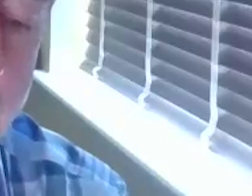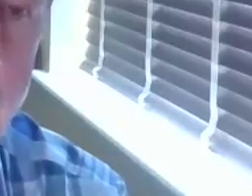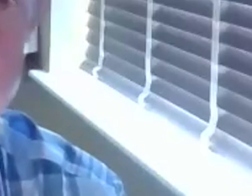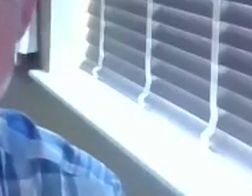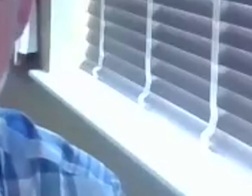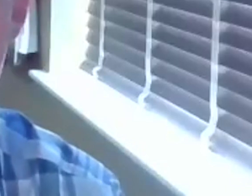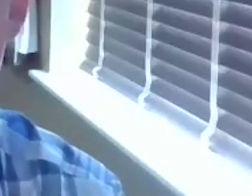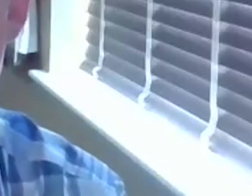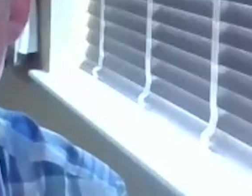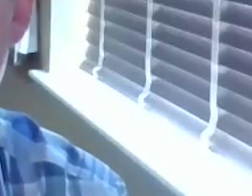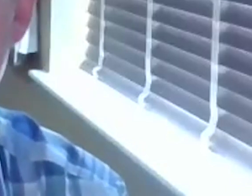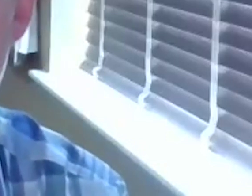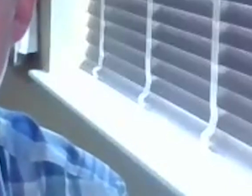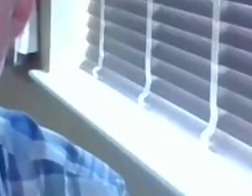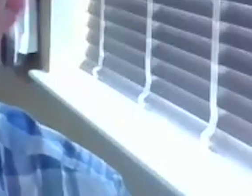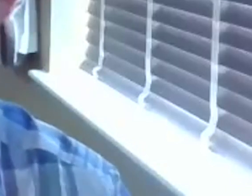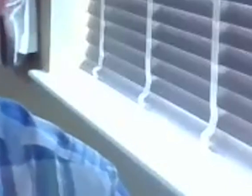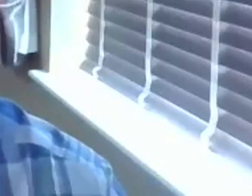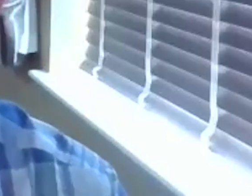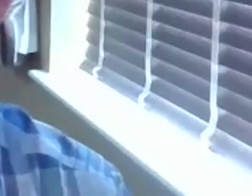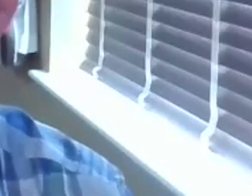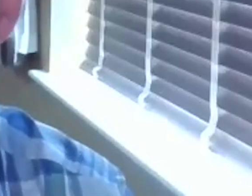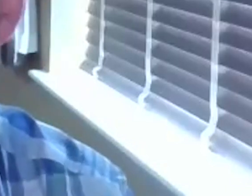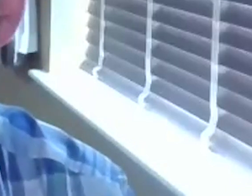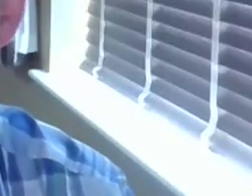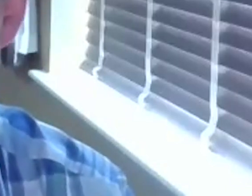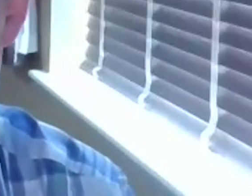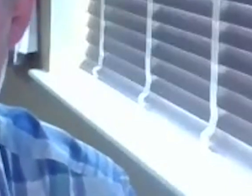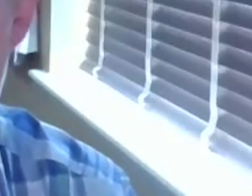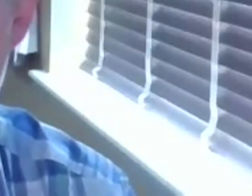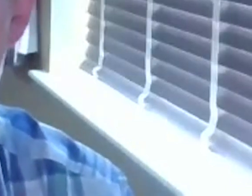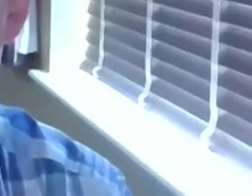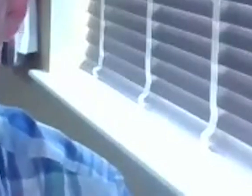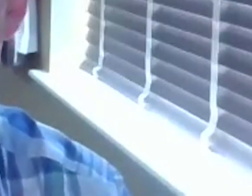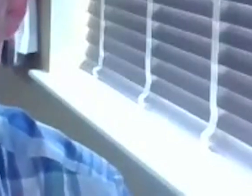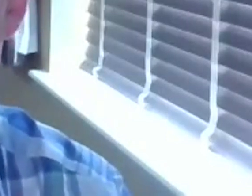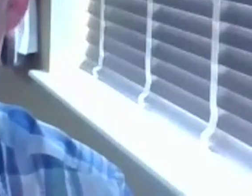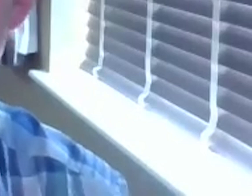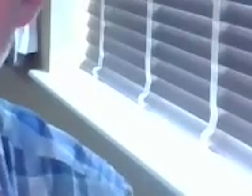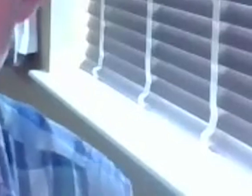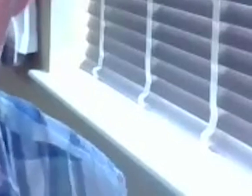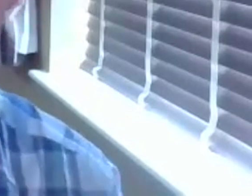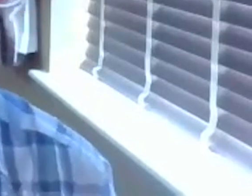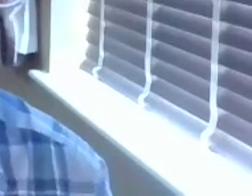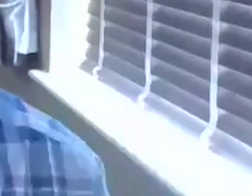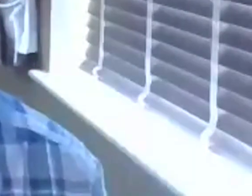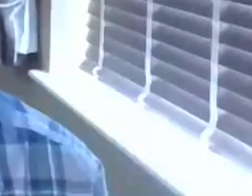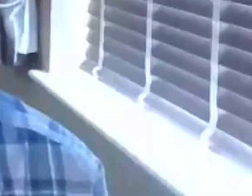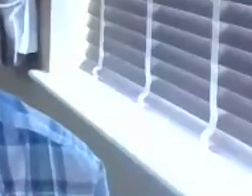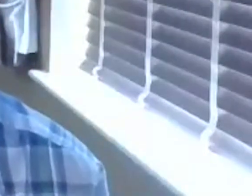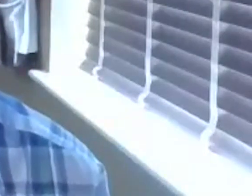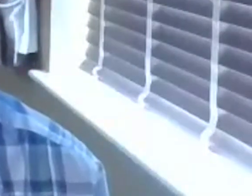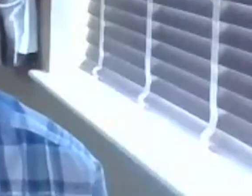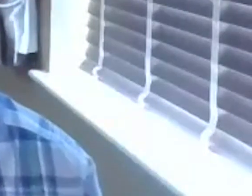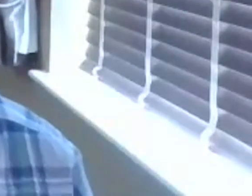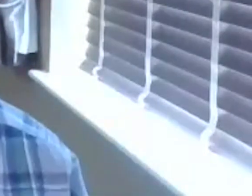what should you do if you want to try and assess children in your class who may have reading